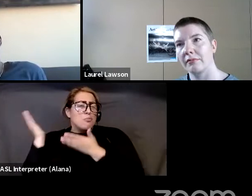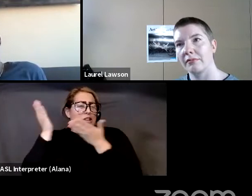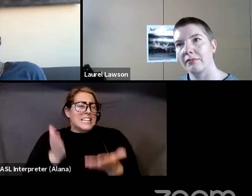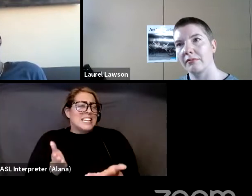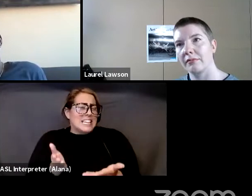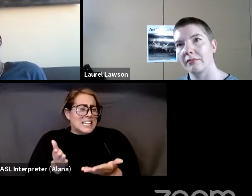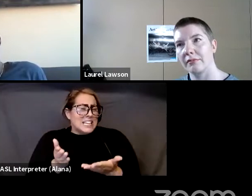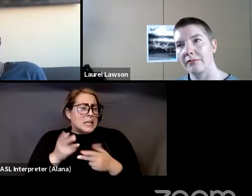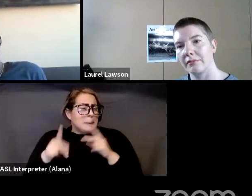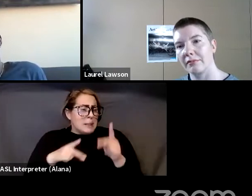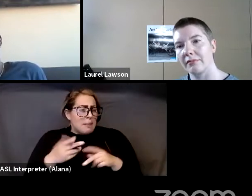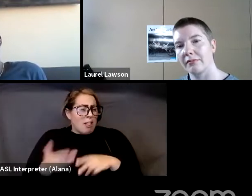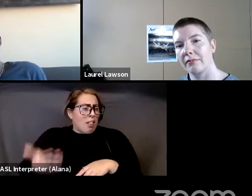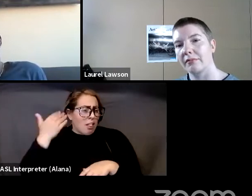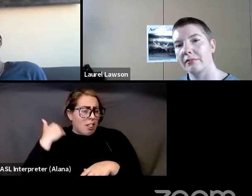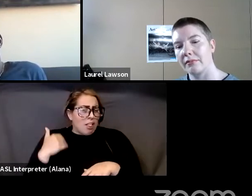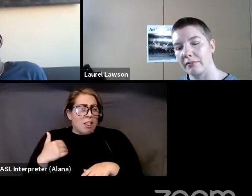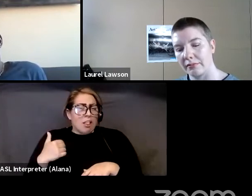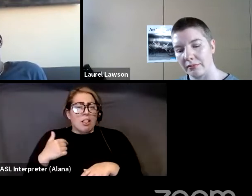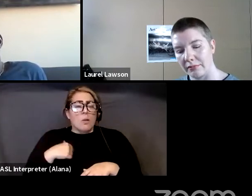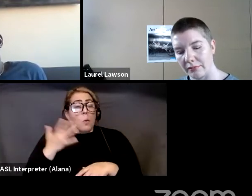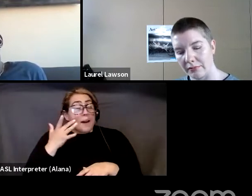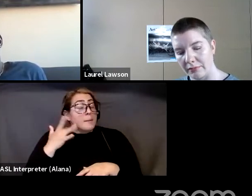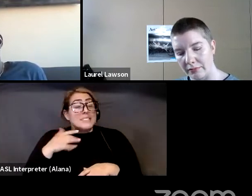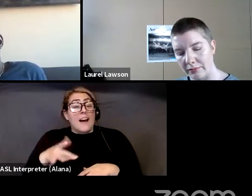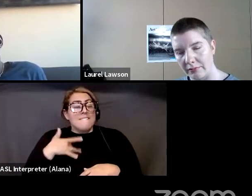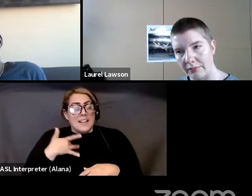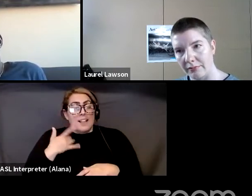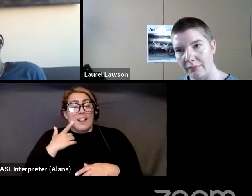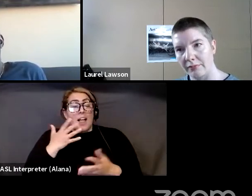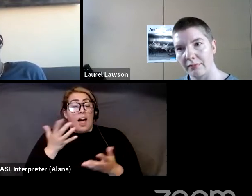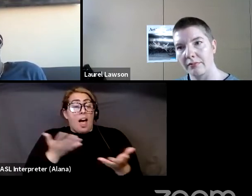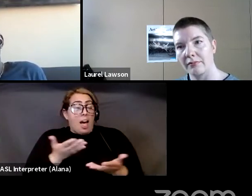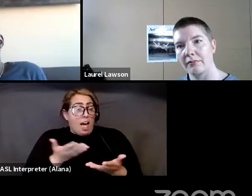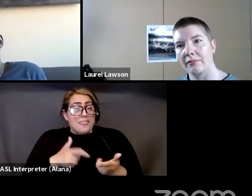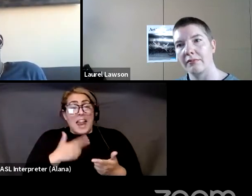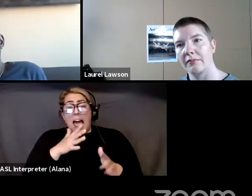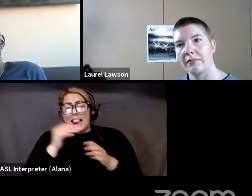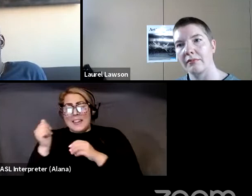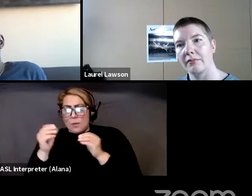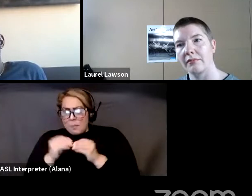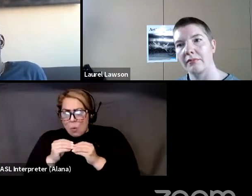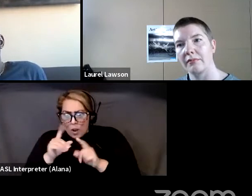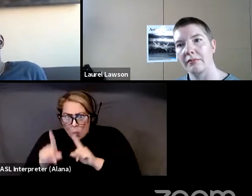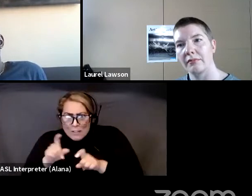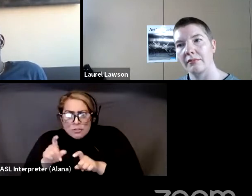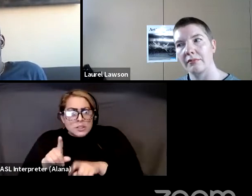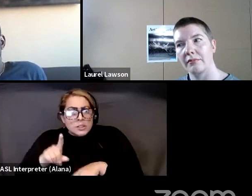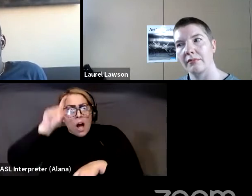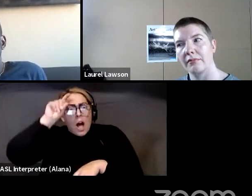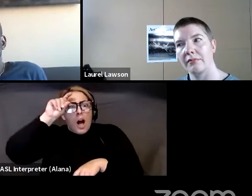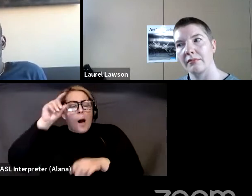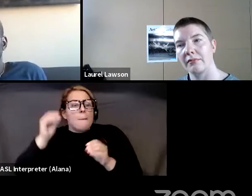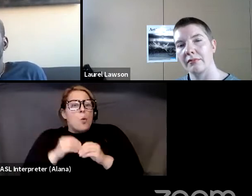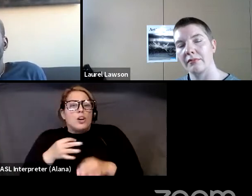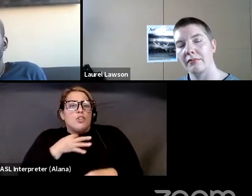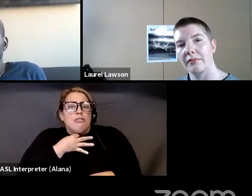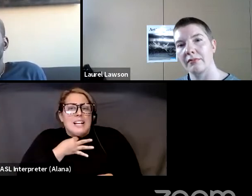that I leave with more questions and curiosities